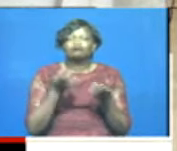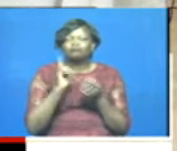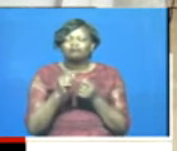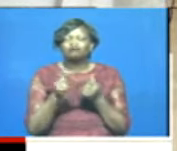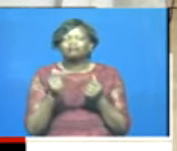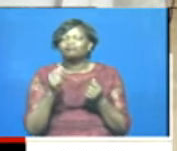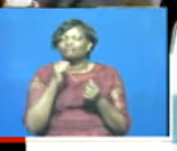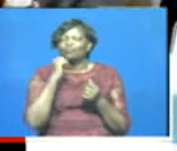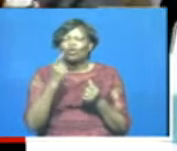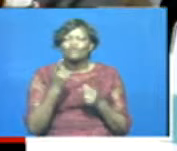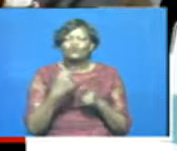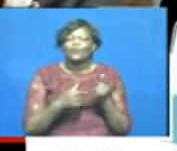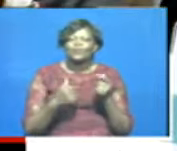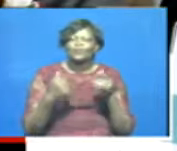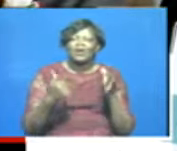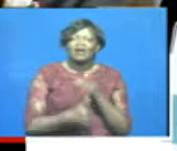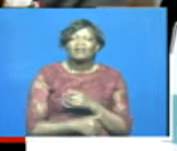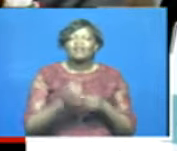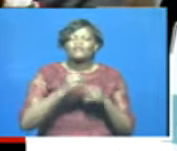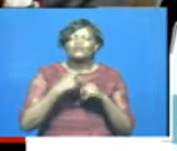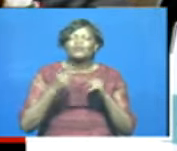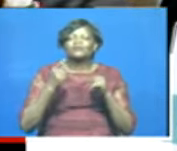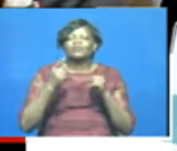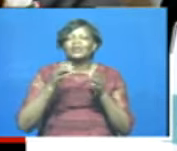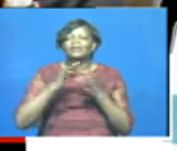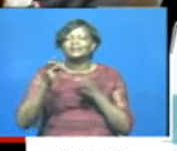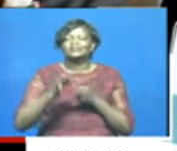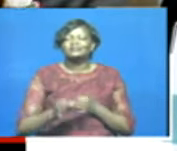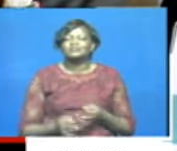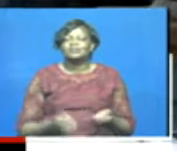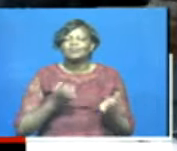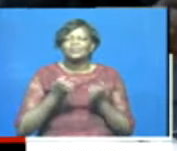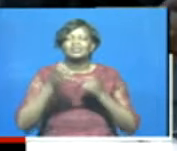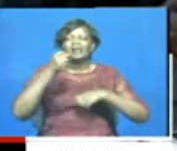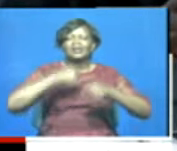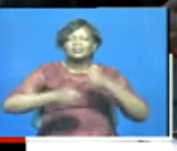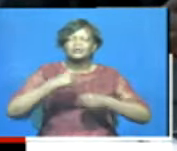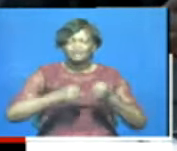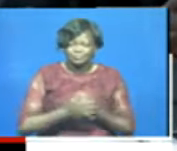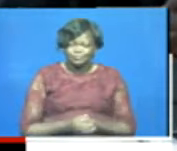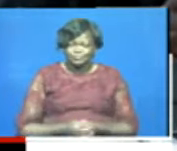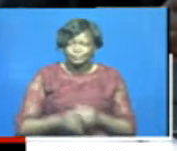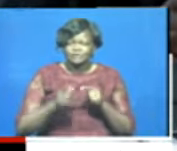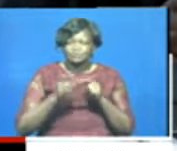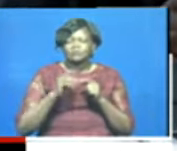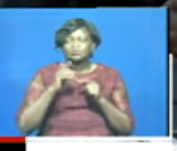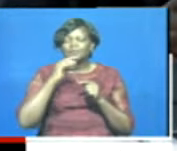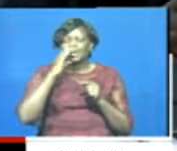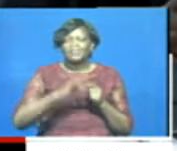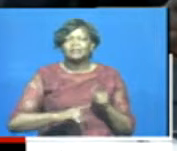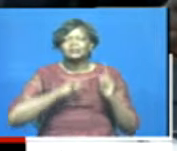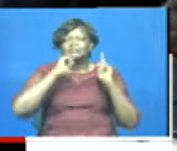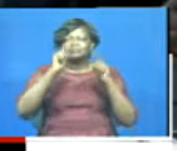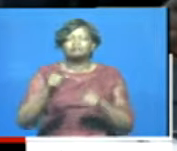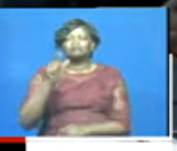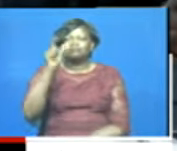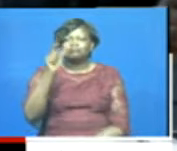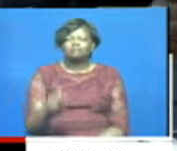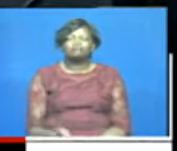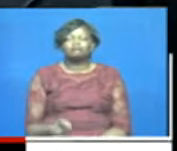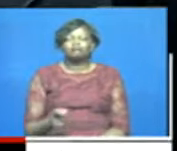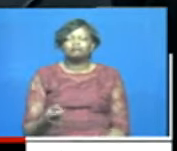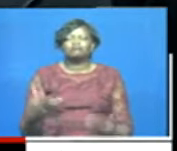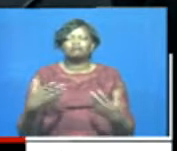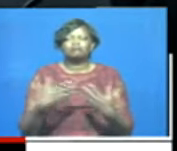only from underinvestment, but from extensive commercial activities. Speakers attending the Regional Ecofish Integrated Program